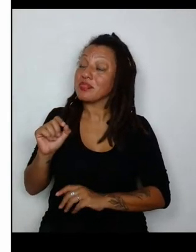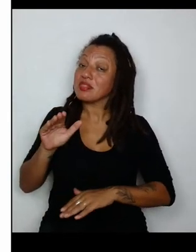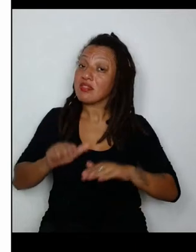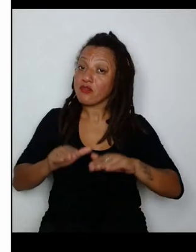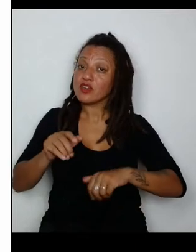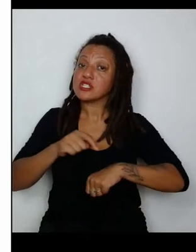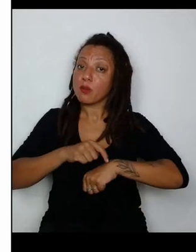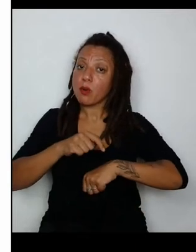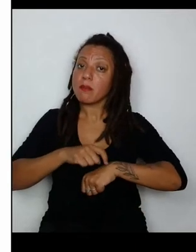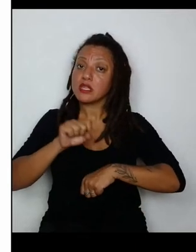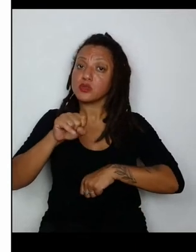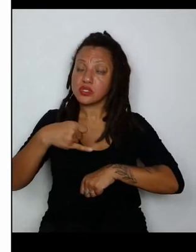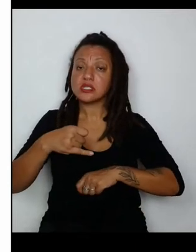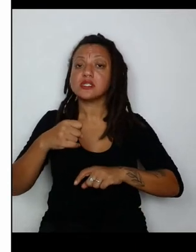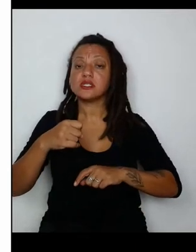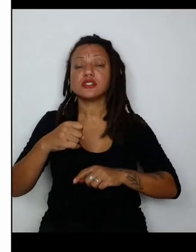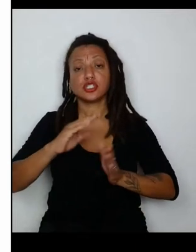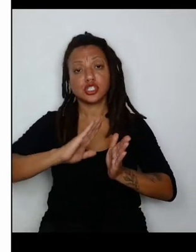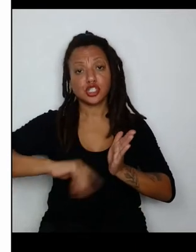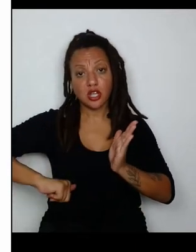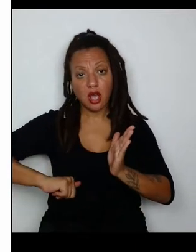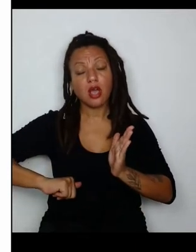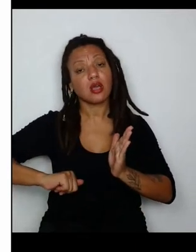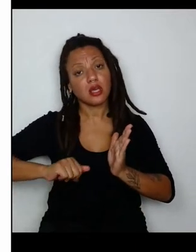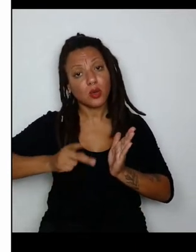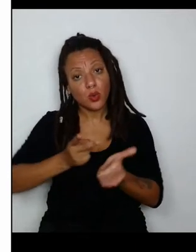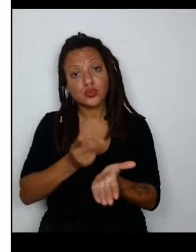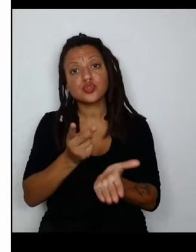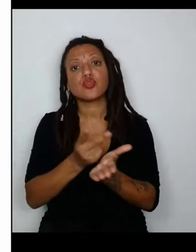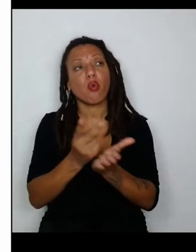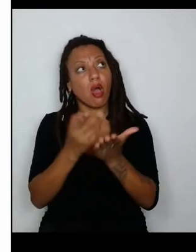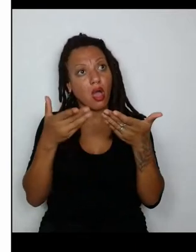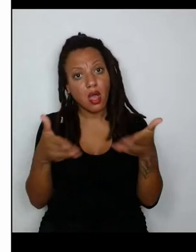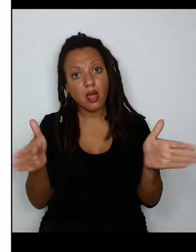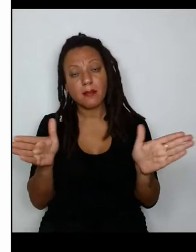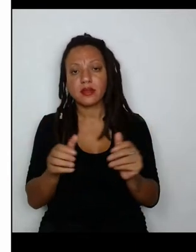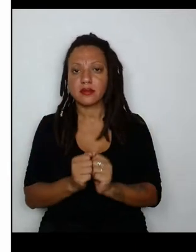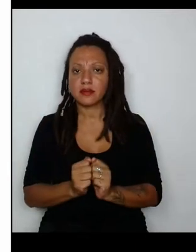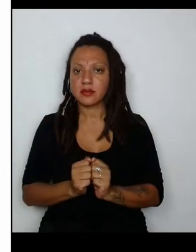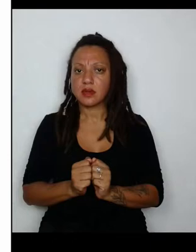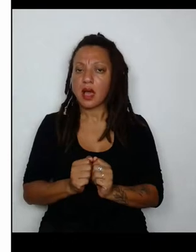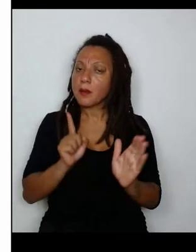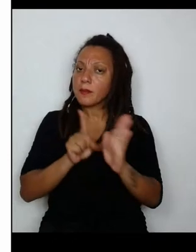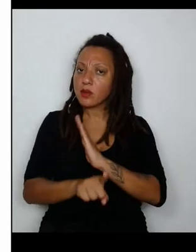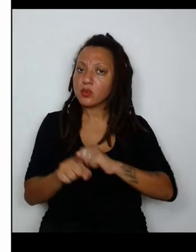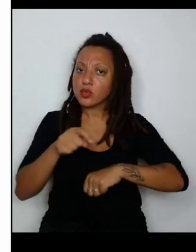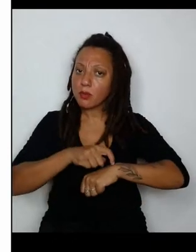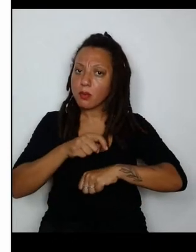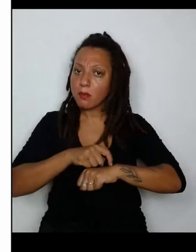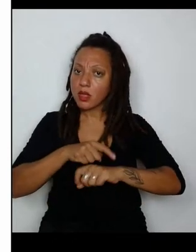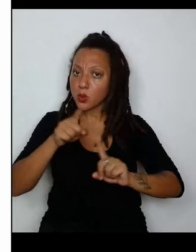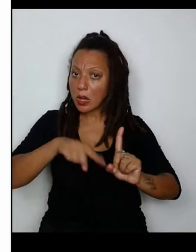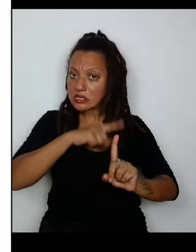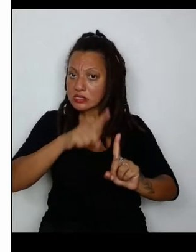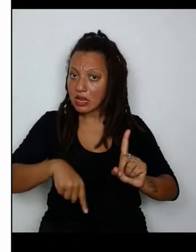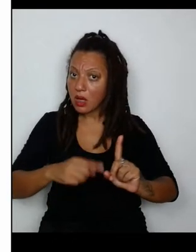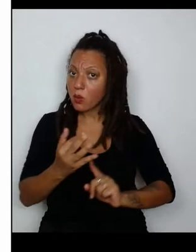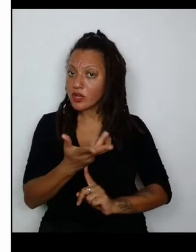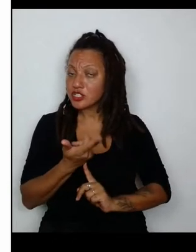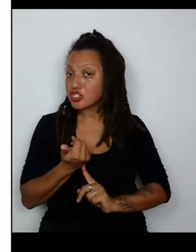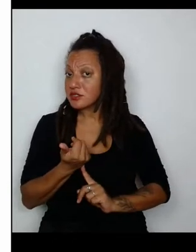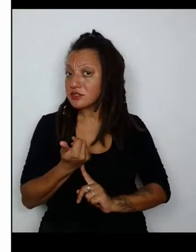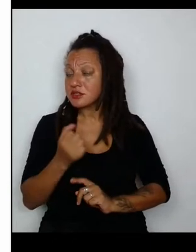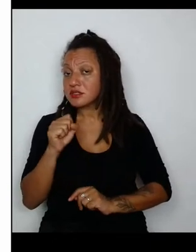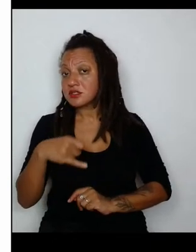is it indeed time to cancel gauguin shall we once and for all push the cargo back into the ocean the discipline of art